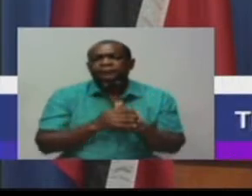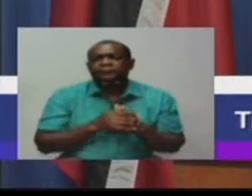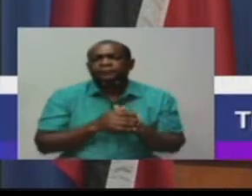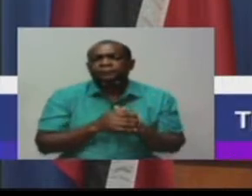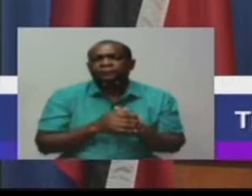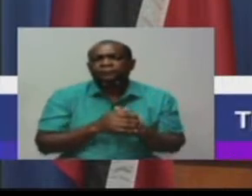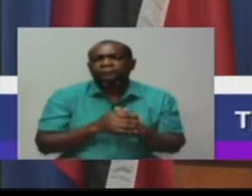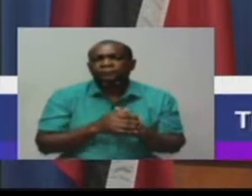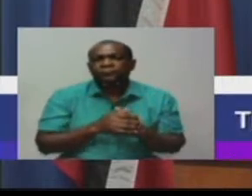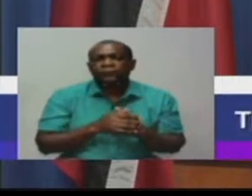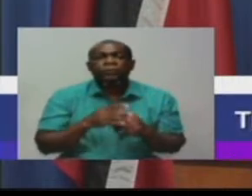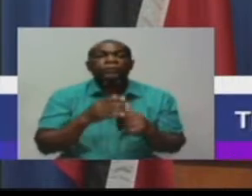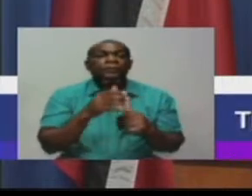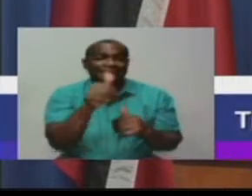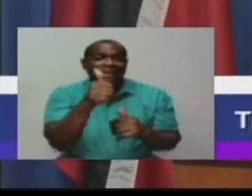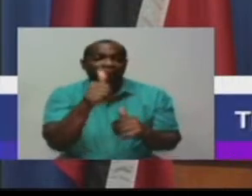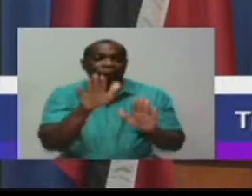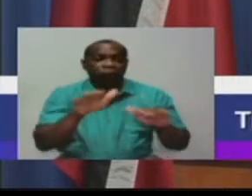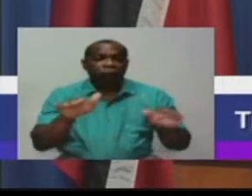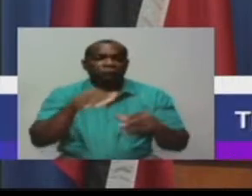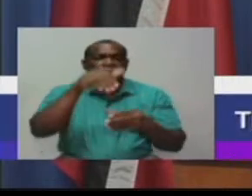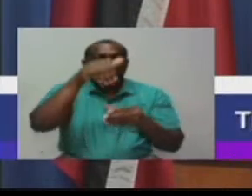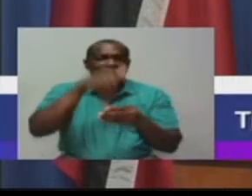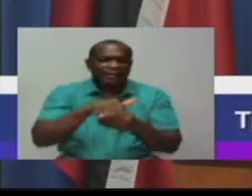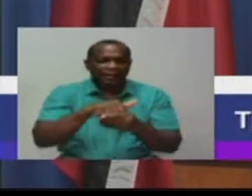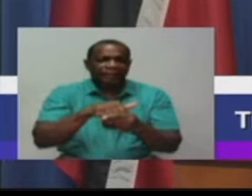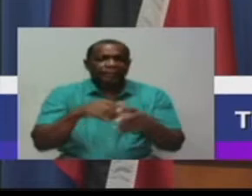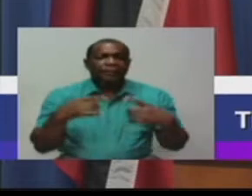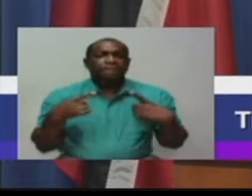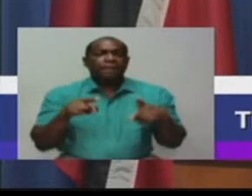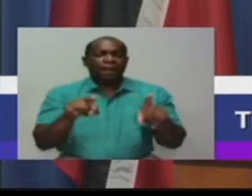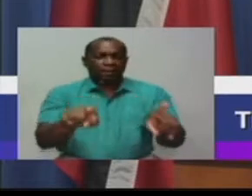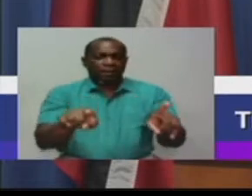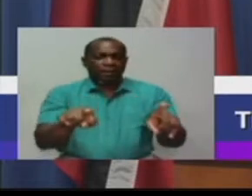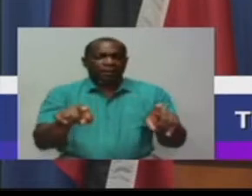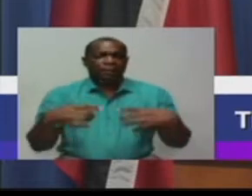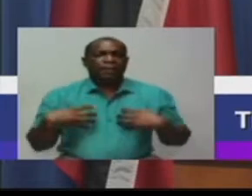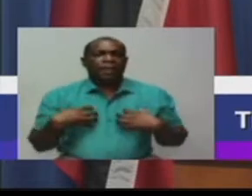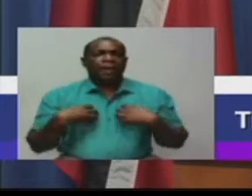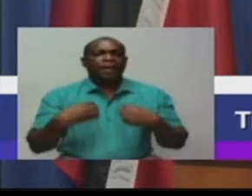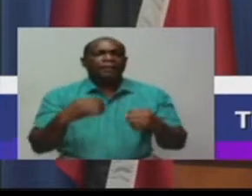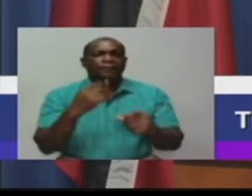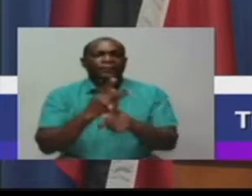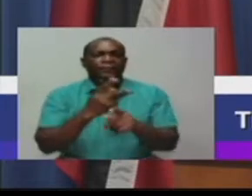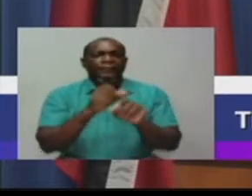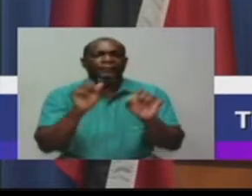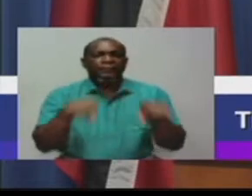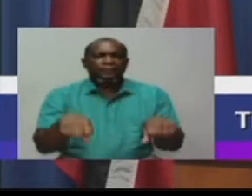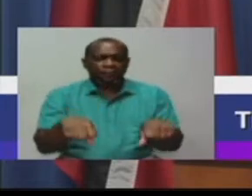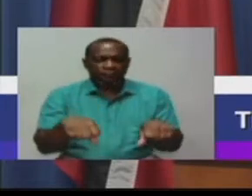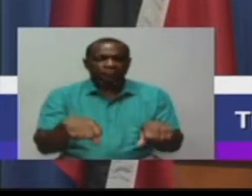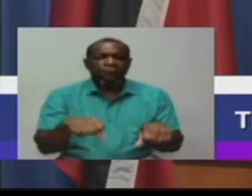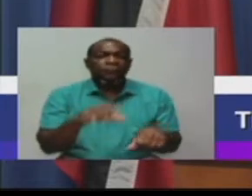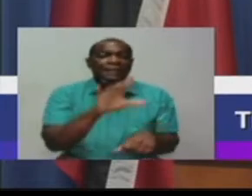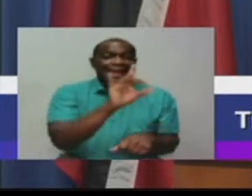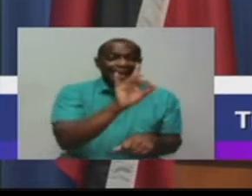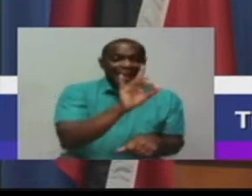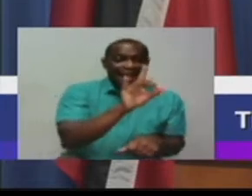as I indicated earlier, they are receiving different levels of care 8 out of the 10 children